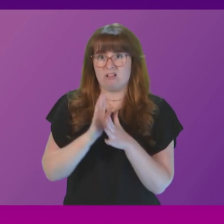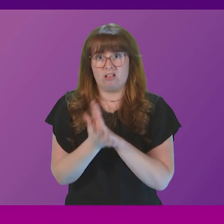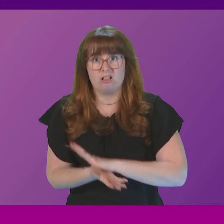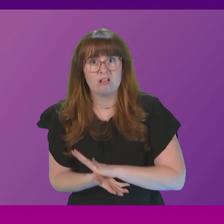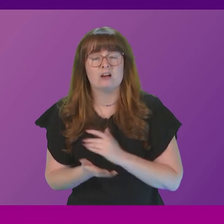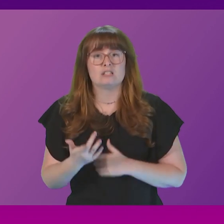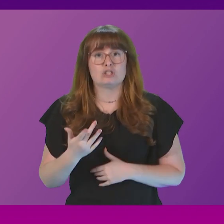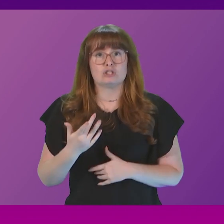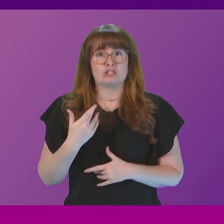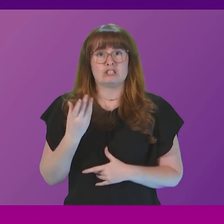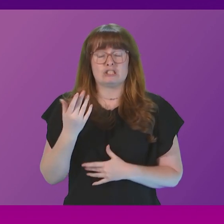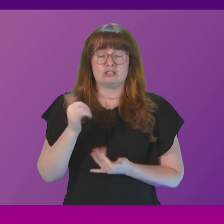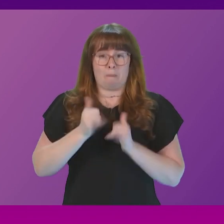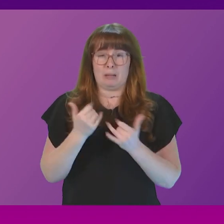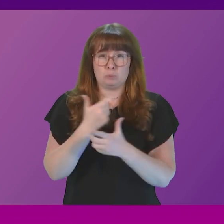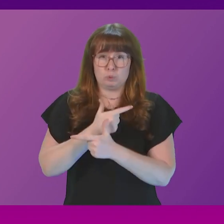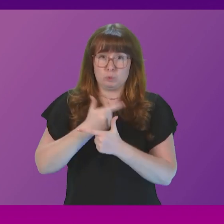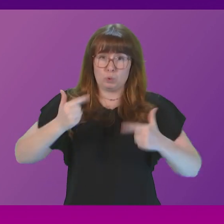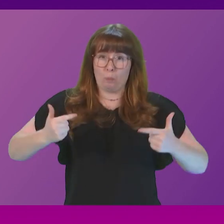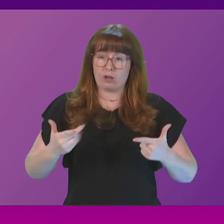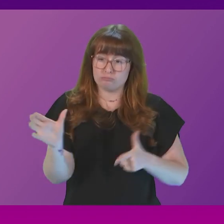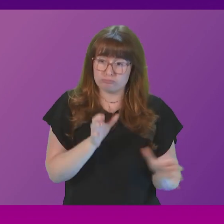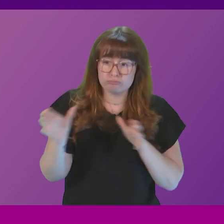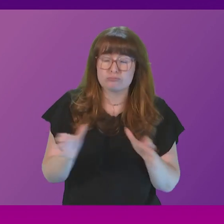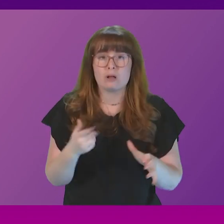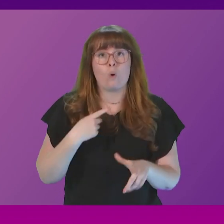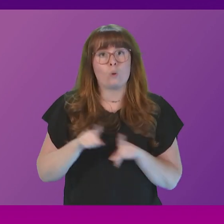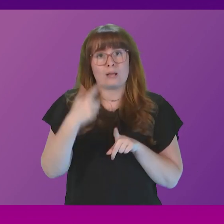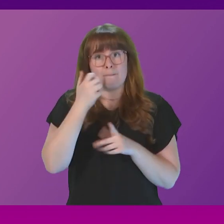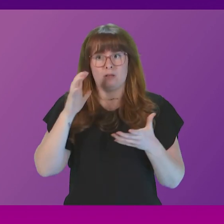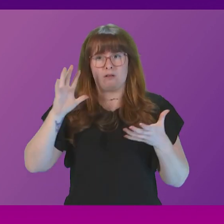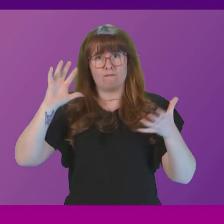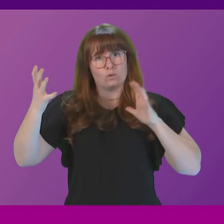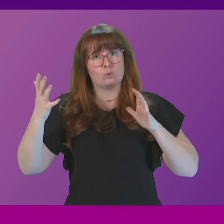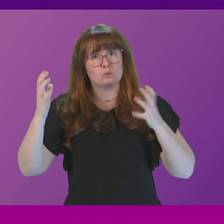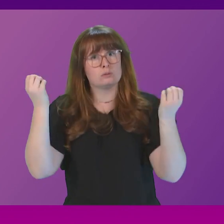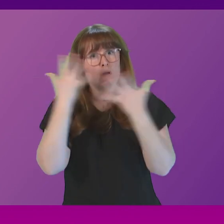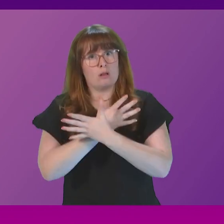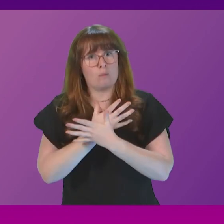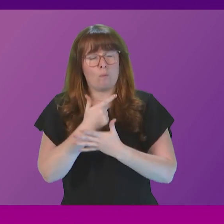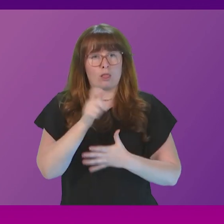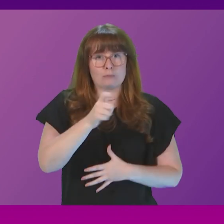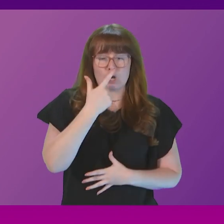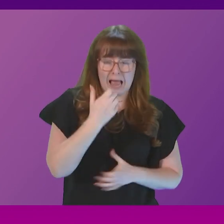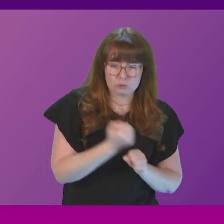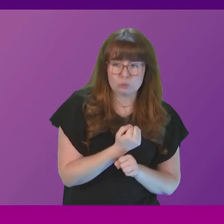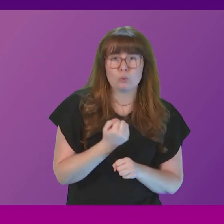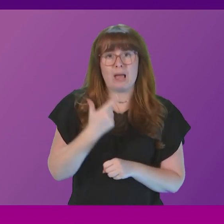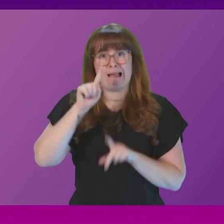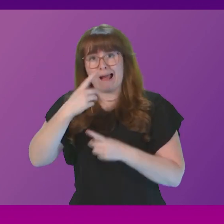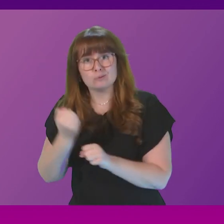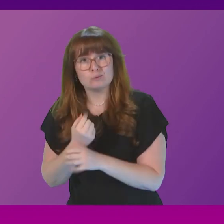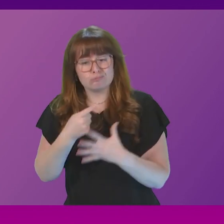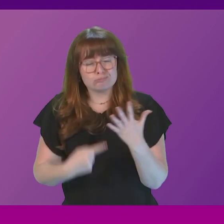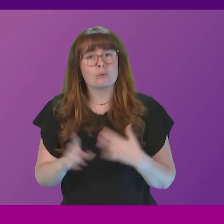already be too cluttered. Plus also there can be confusion about what a particular commissioner can or cannot do. And I think we've got to make